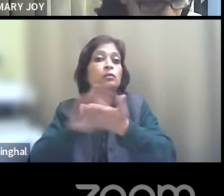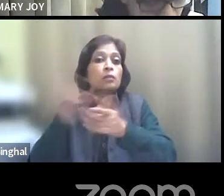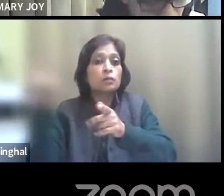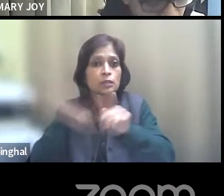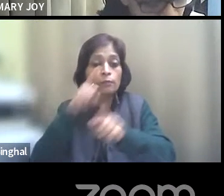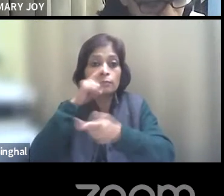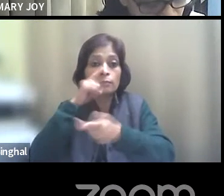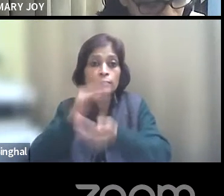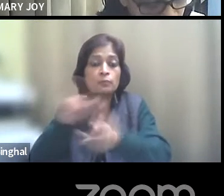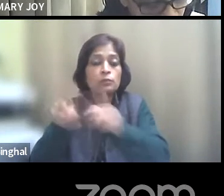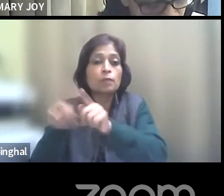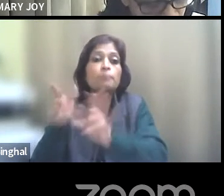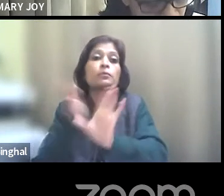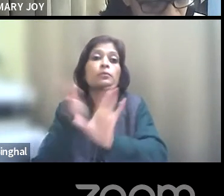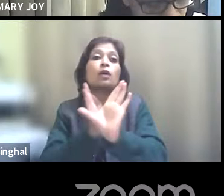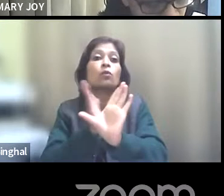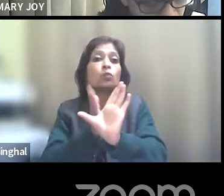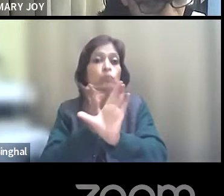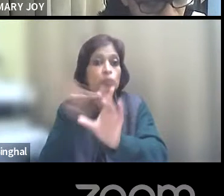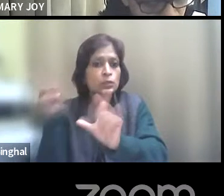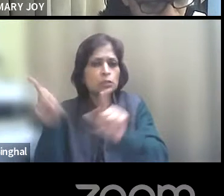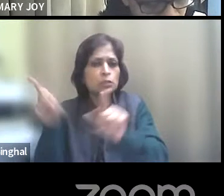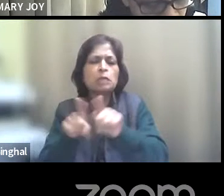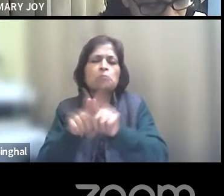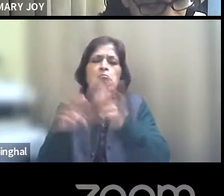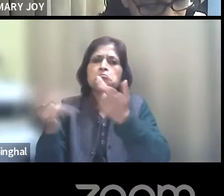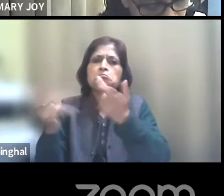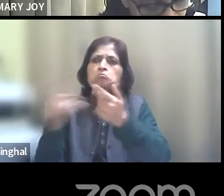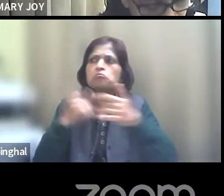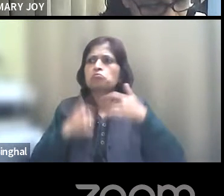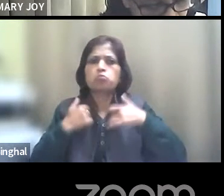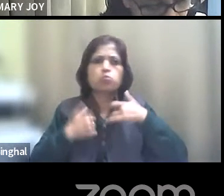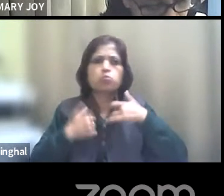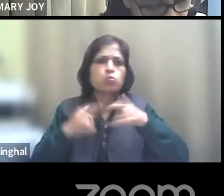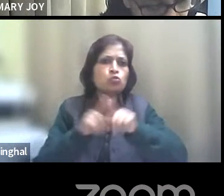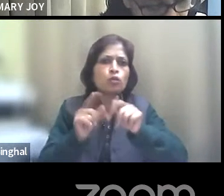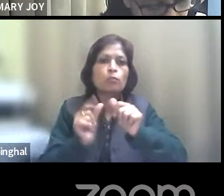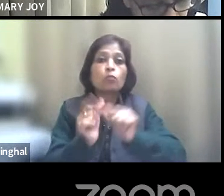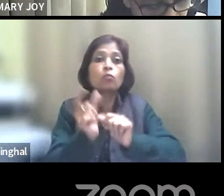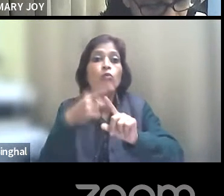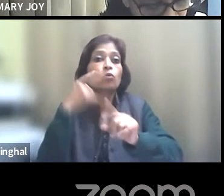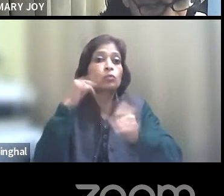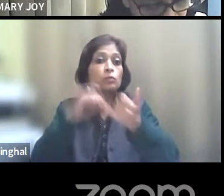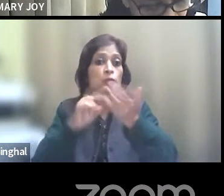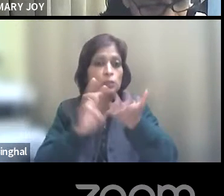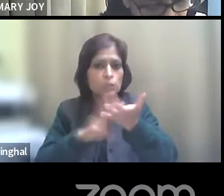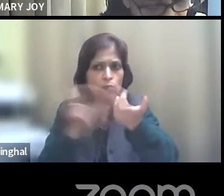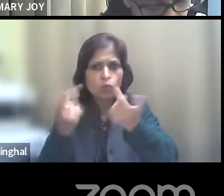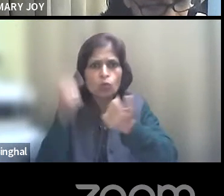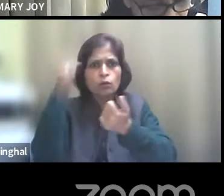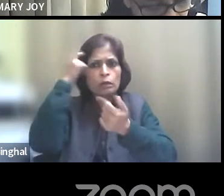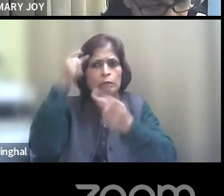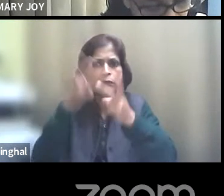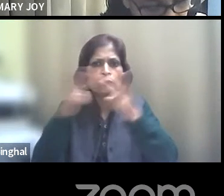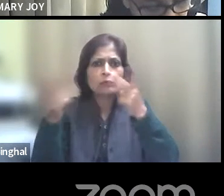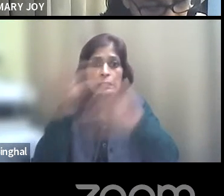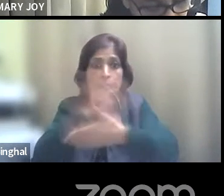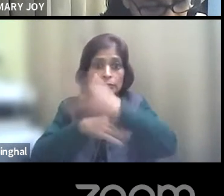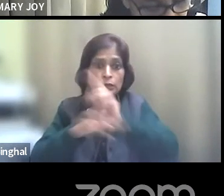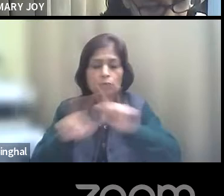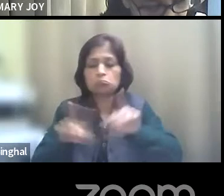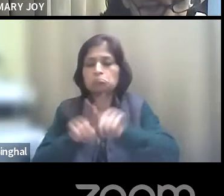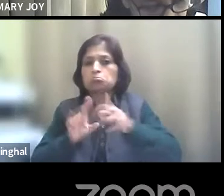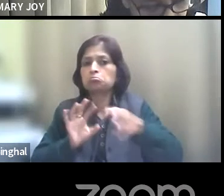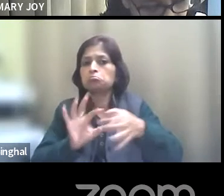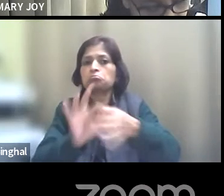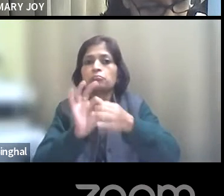is a psychologist. So she takes this enormous interest in autism and other neurodevelopmental disabilities. They actually